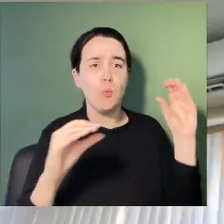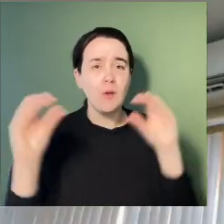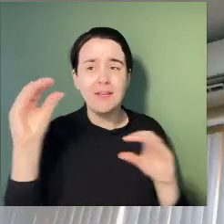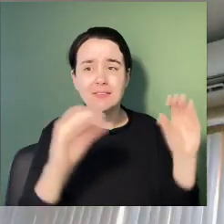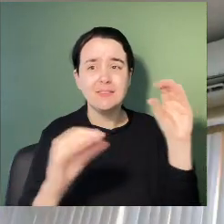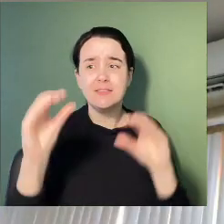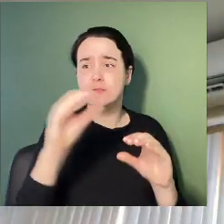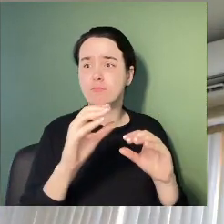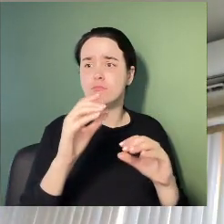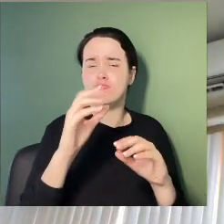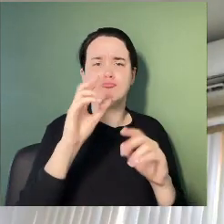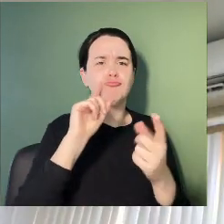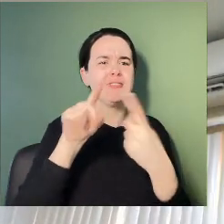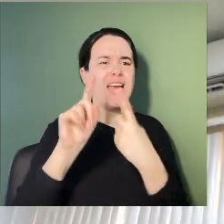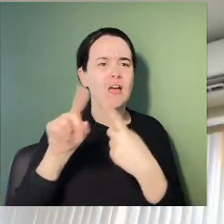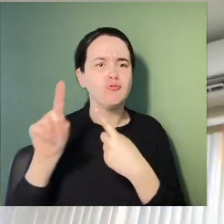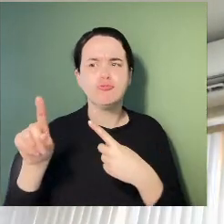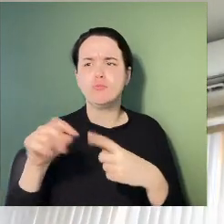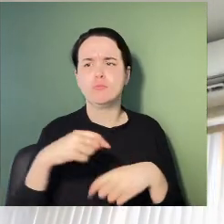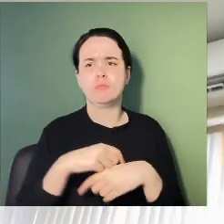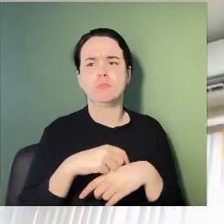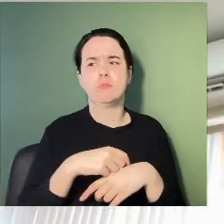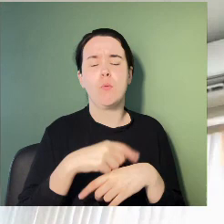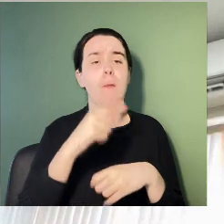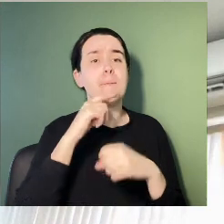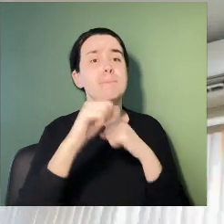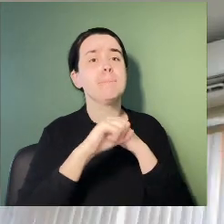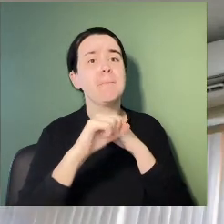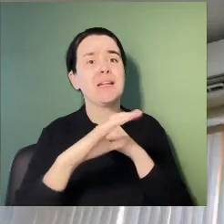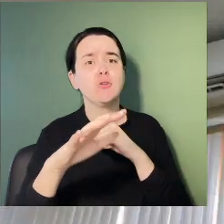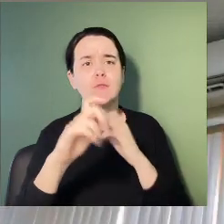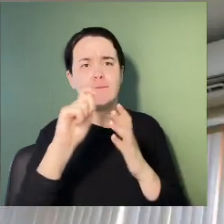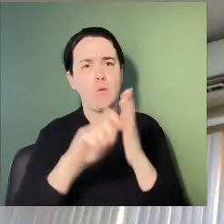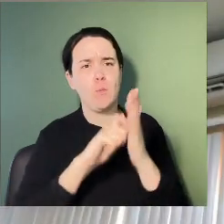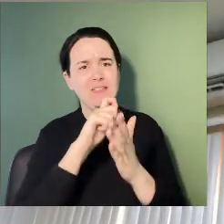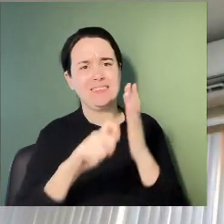the reaction like when you published the Whose Vote Counts tool?